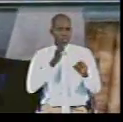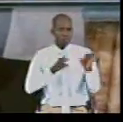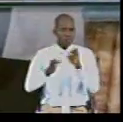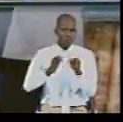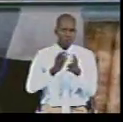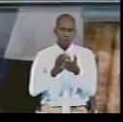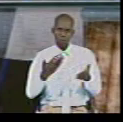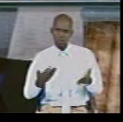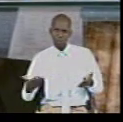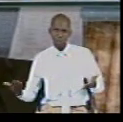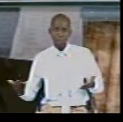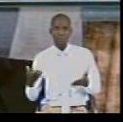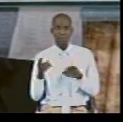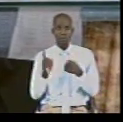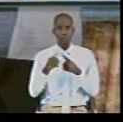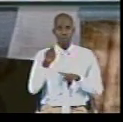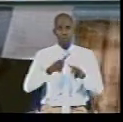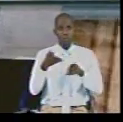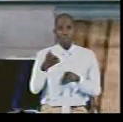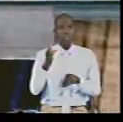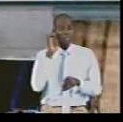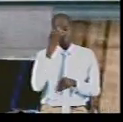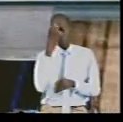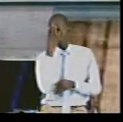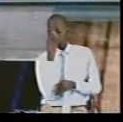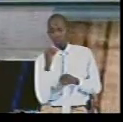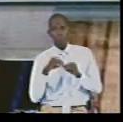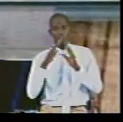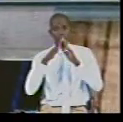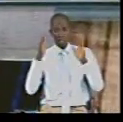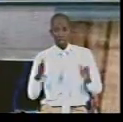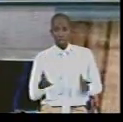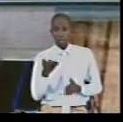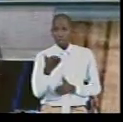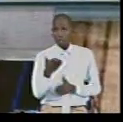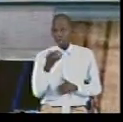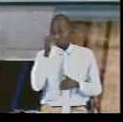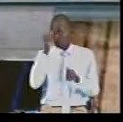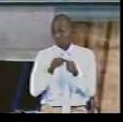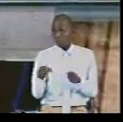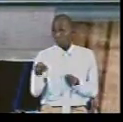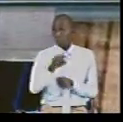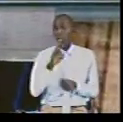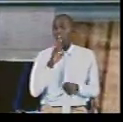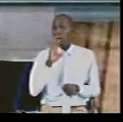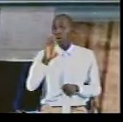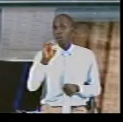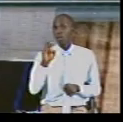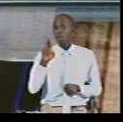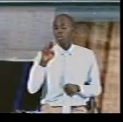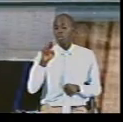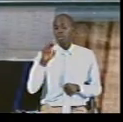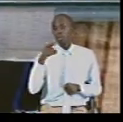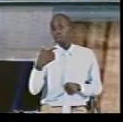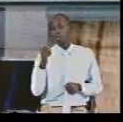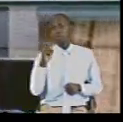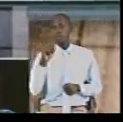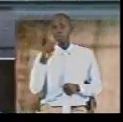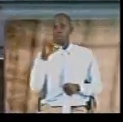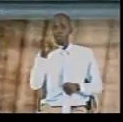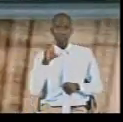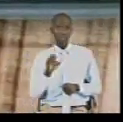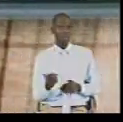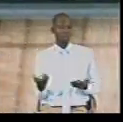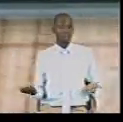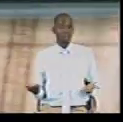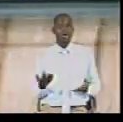slept in the house they provided, Gentiles. He ate the food they provided, and they knew already that the